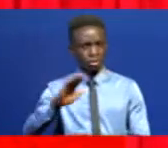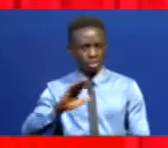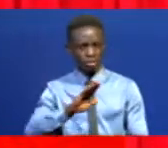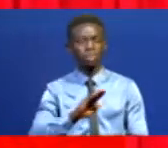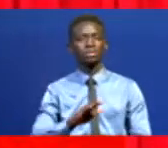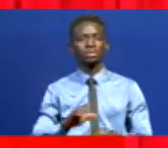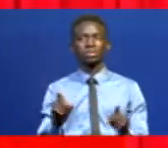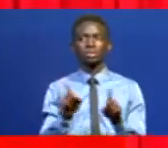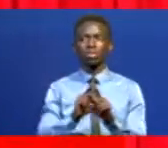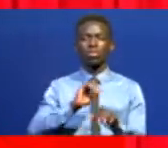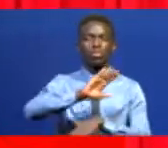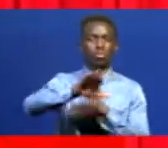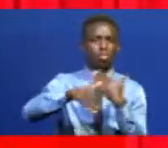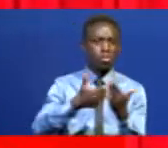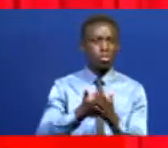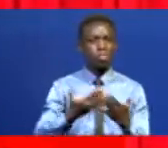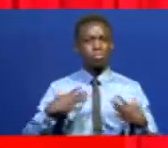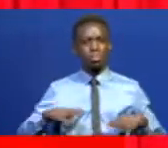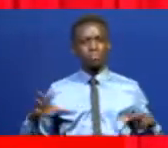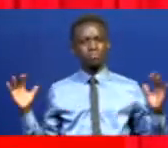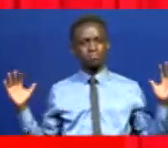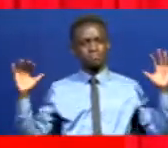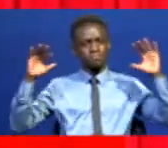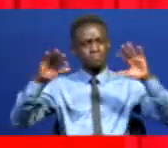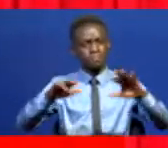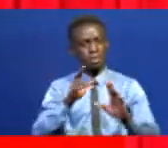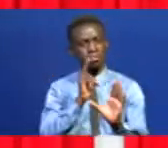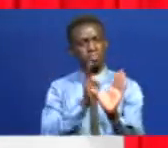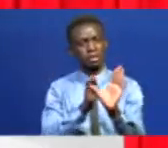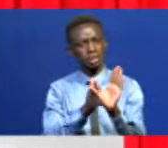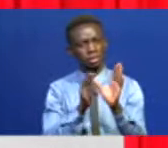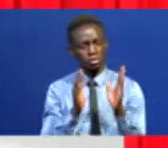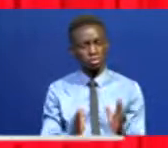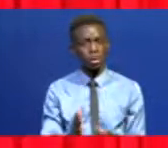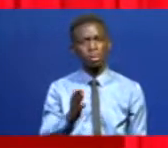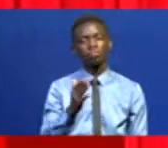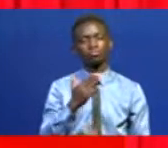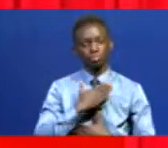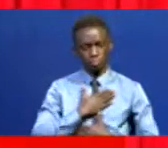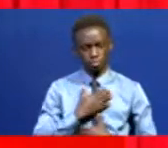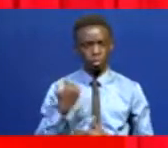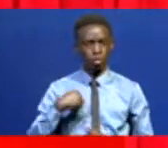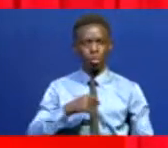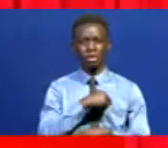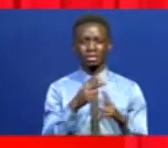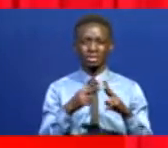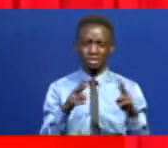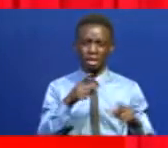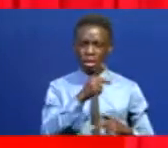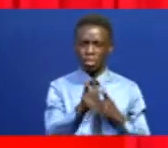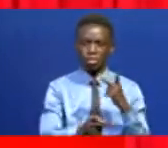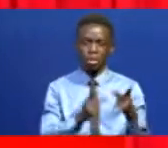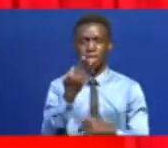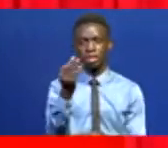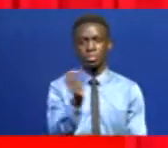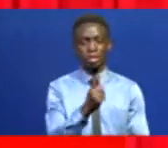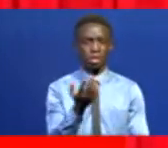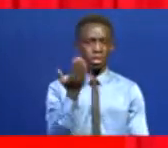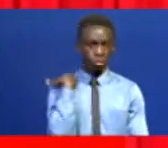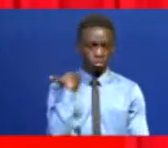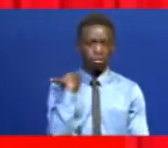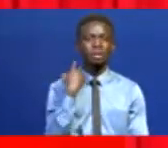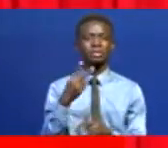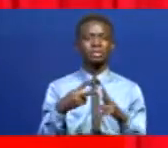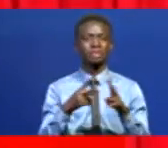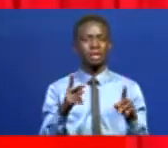Your Excellency, we started this process 3 months ago with the start of second term,